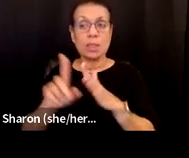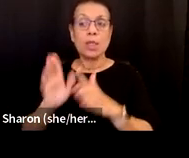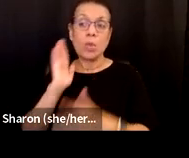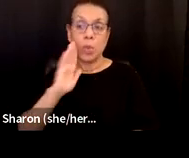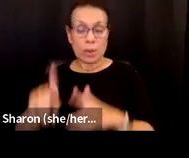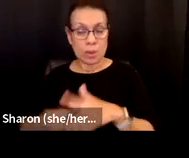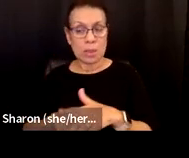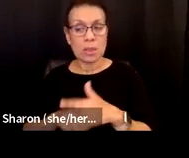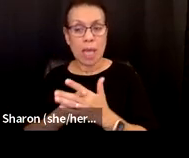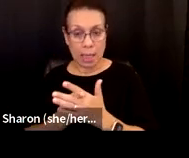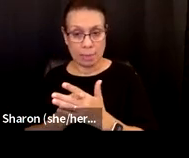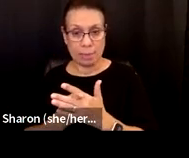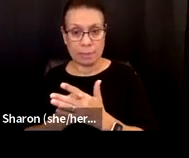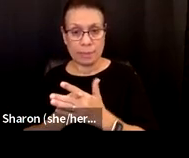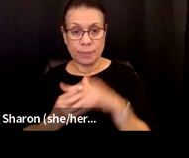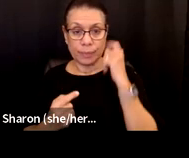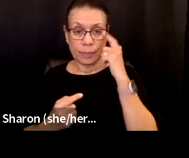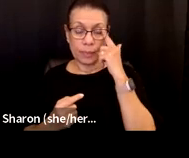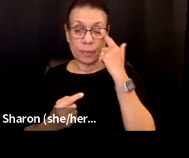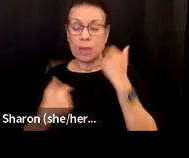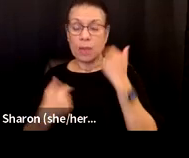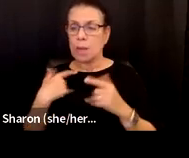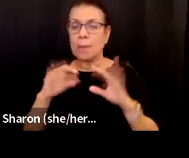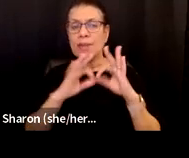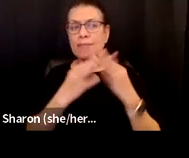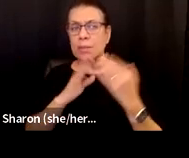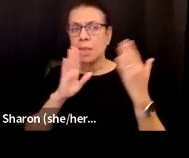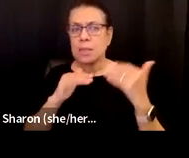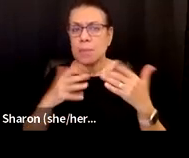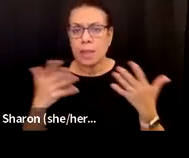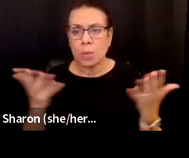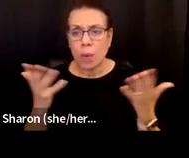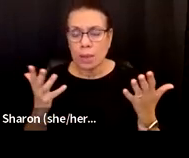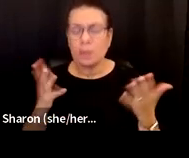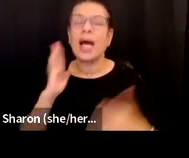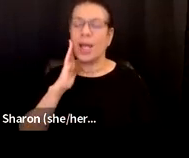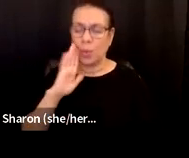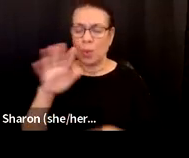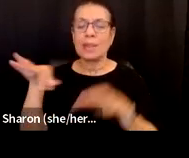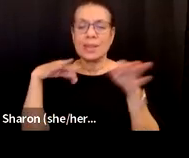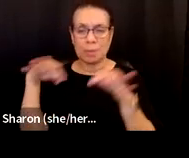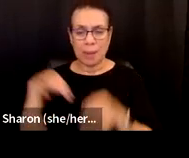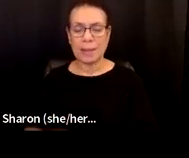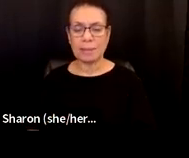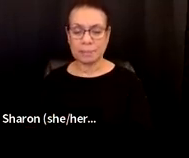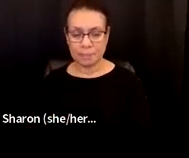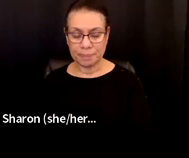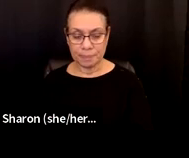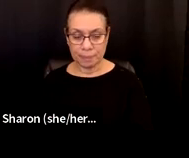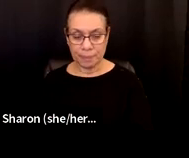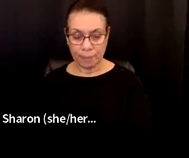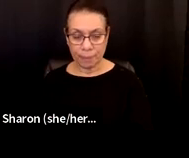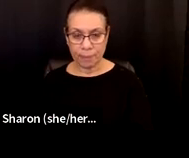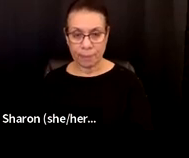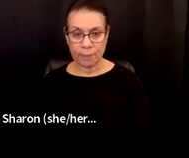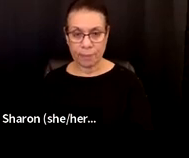i'll talk a little bit about the what what families might be able to expect as a result of this policy the